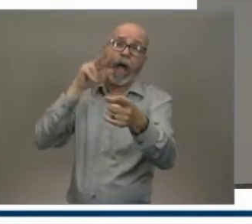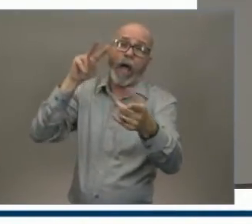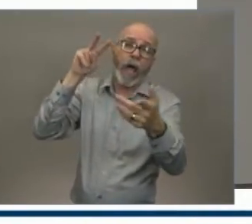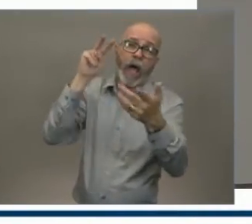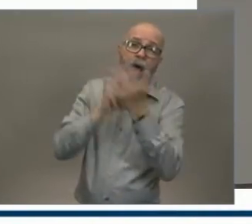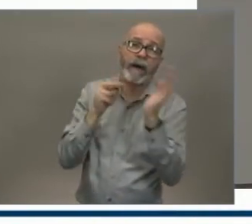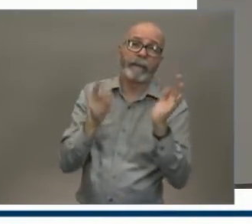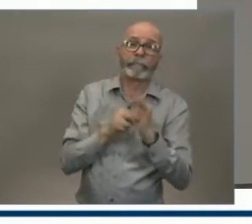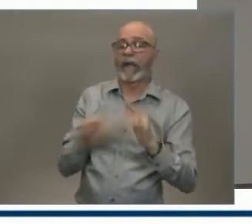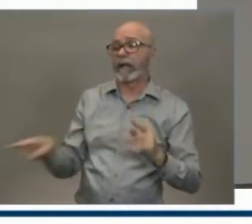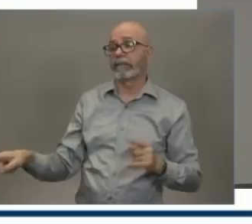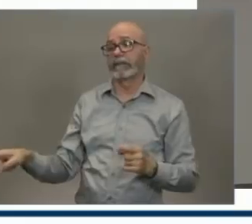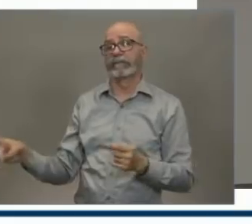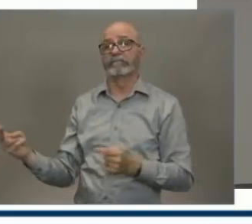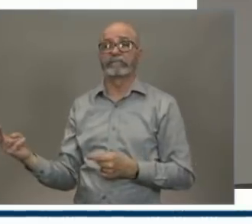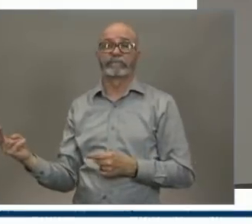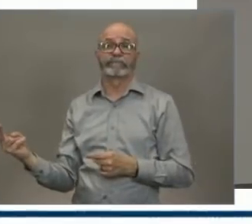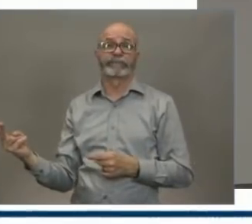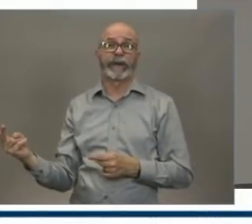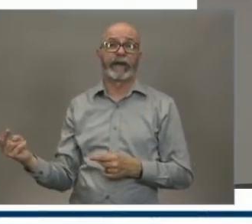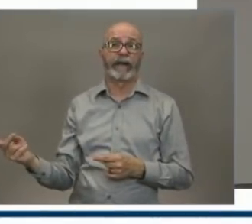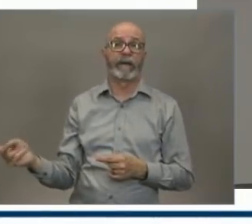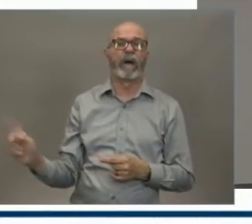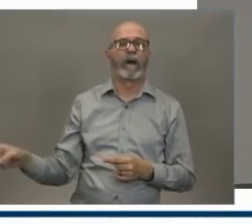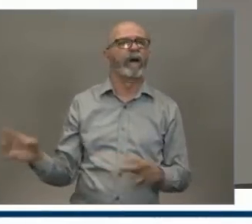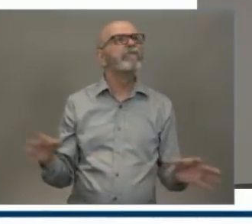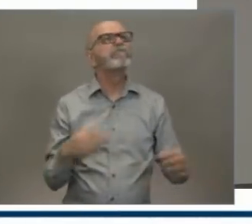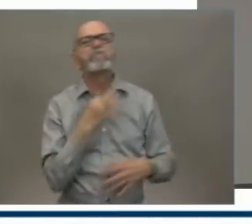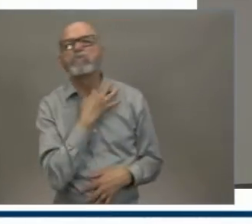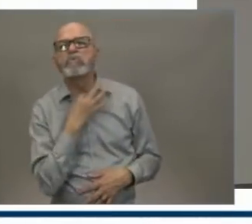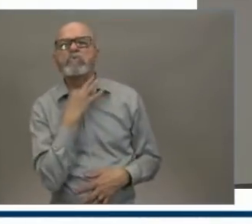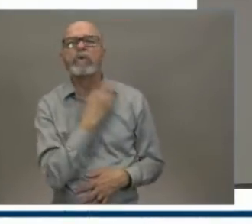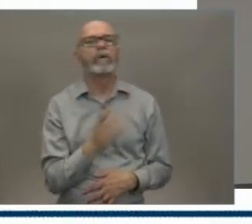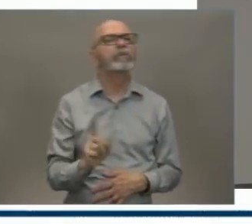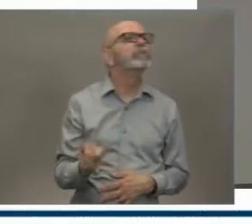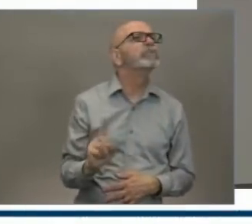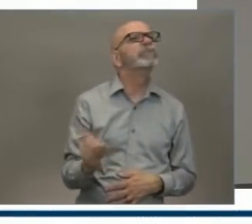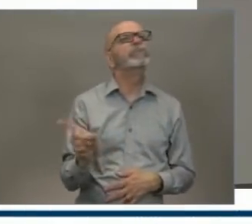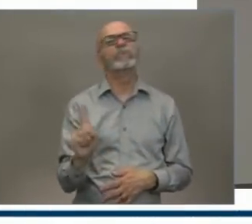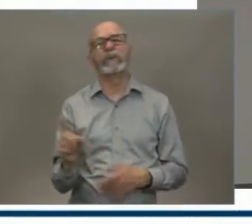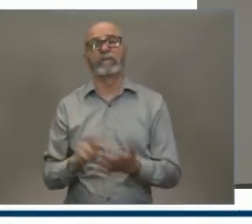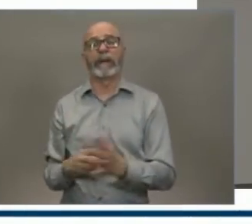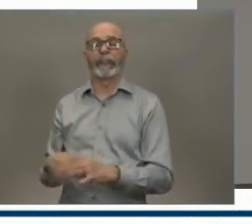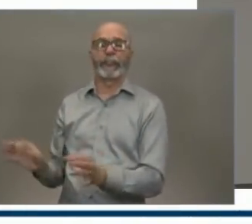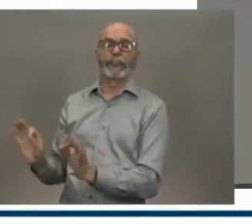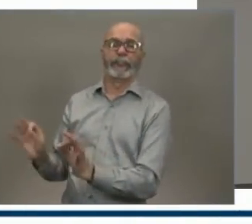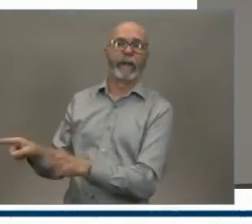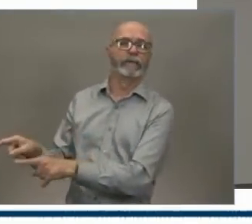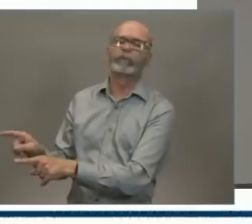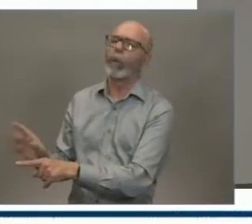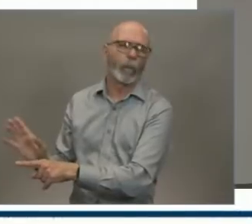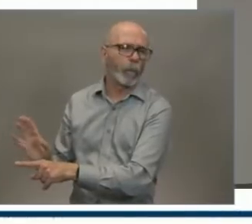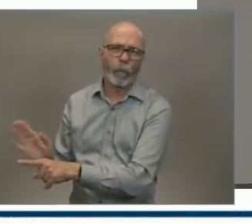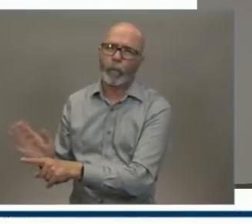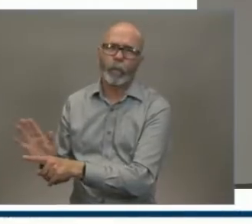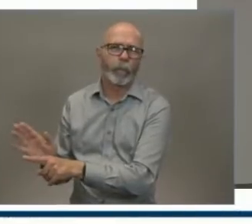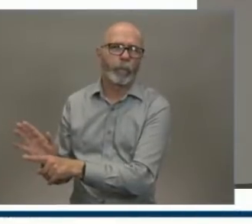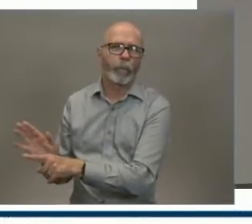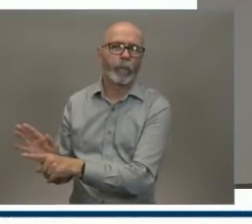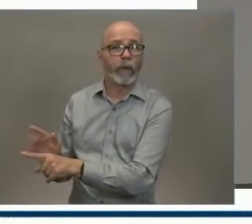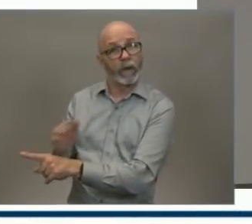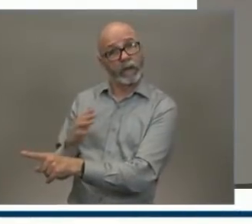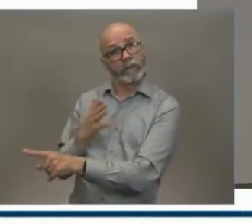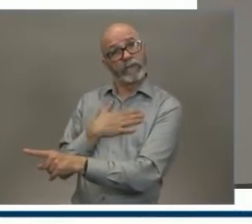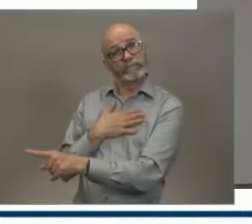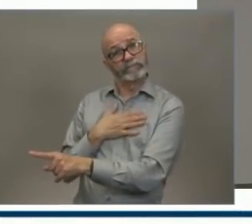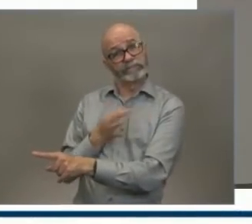concerning delay in us in getting confirmation. I'm not a lab expert. It's simply the sequencing